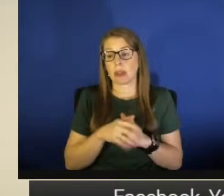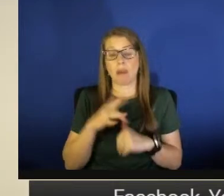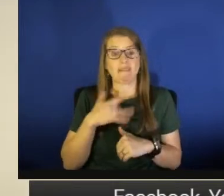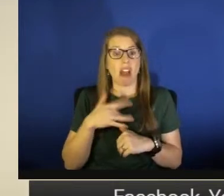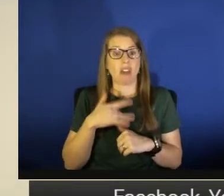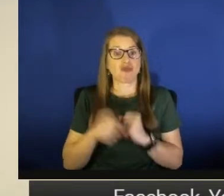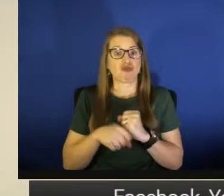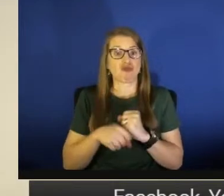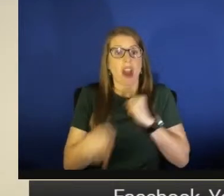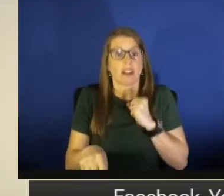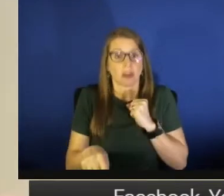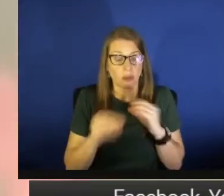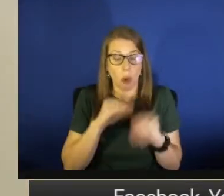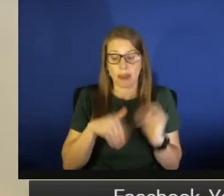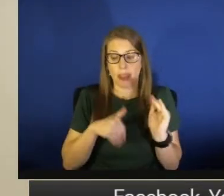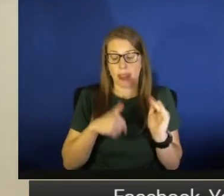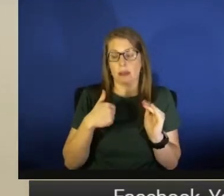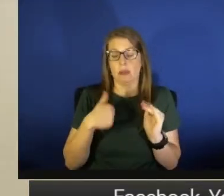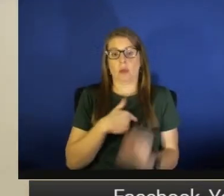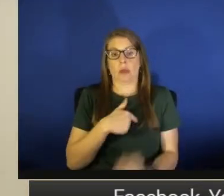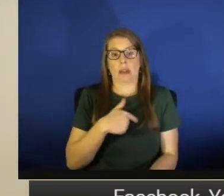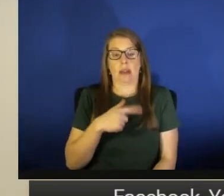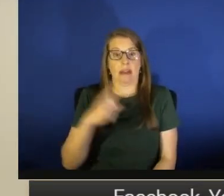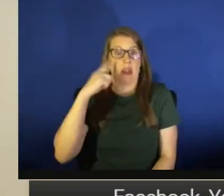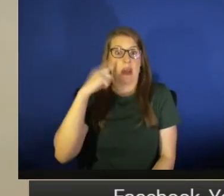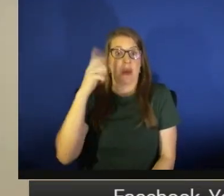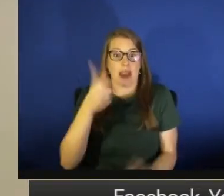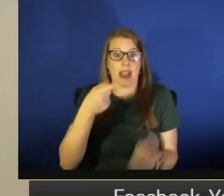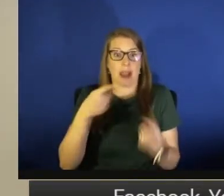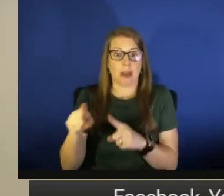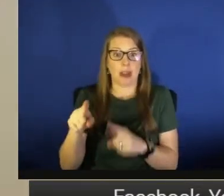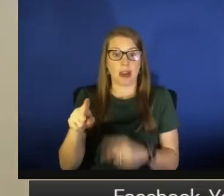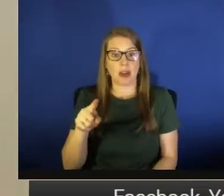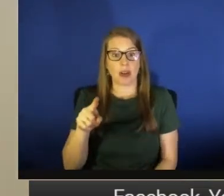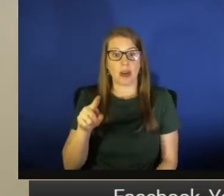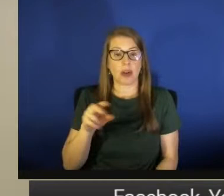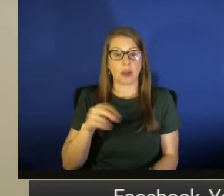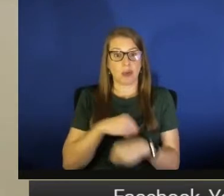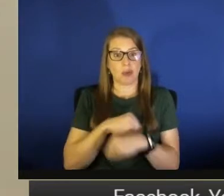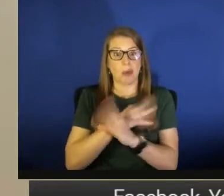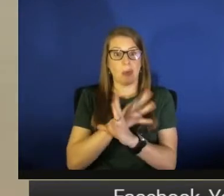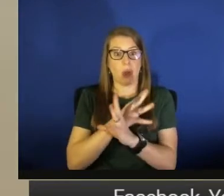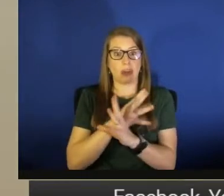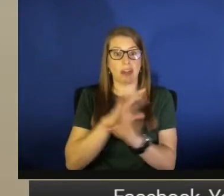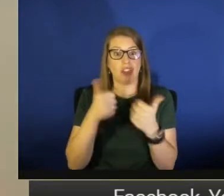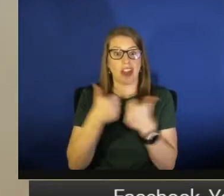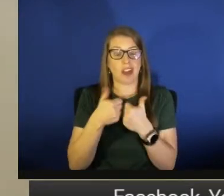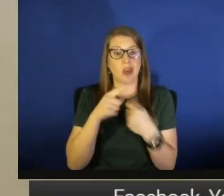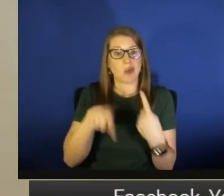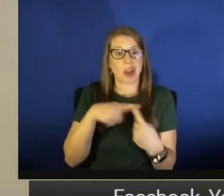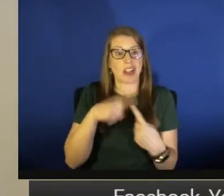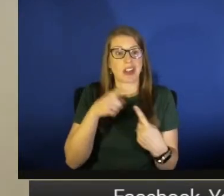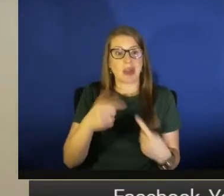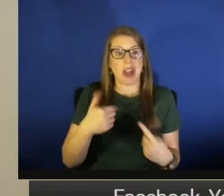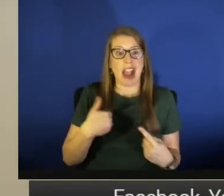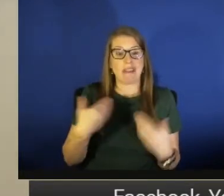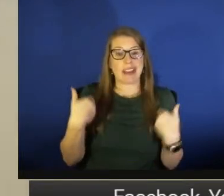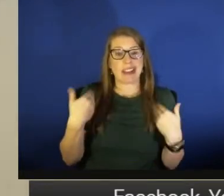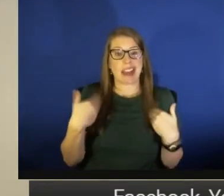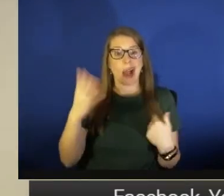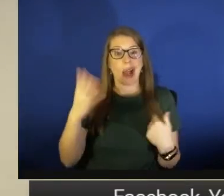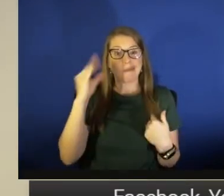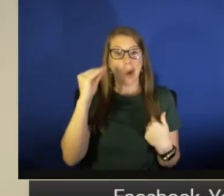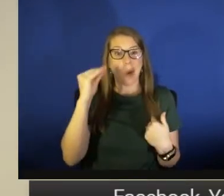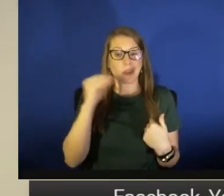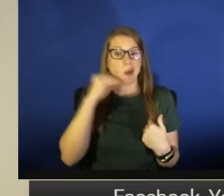we ever could have imagined. I did have to go remote a couple of times, and I'll tell you, it's challenging when you've got little boys at home who want mommy's attention and wonder why